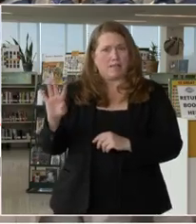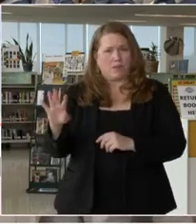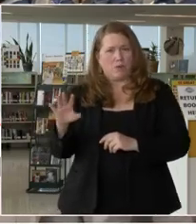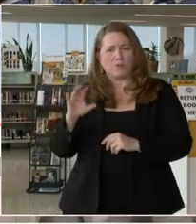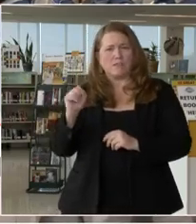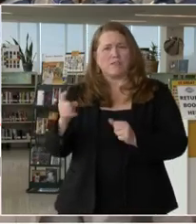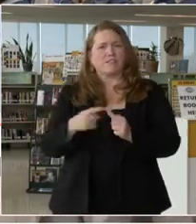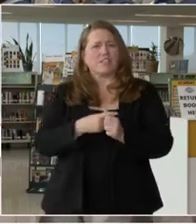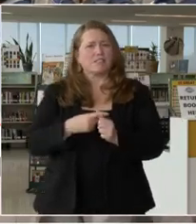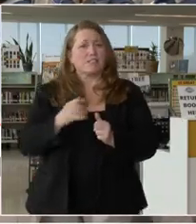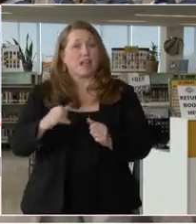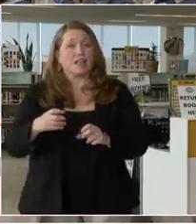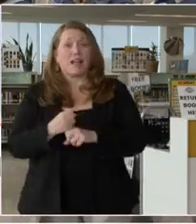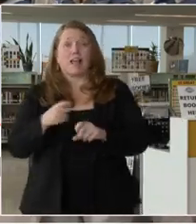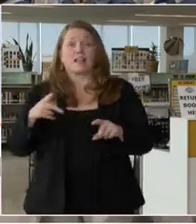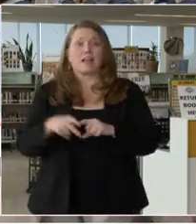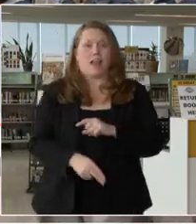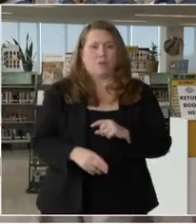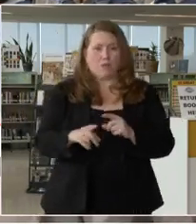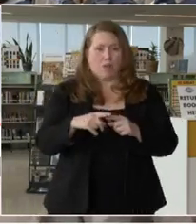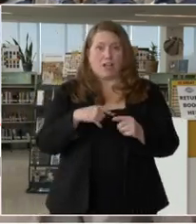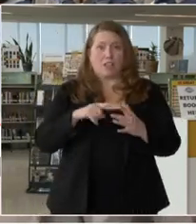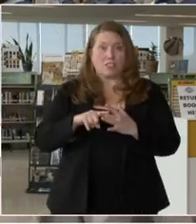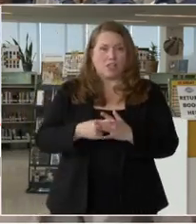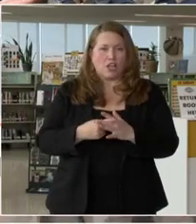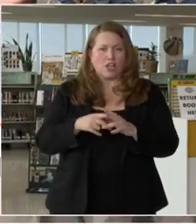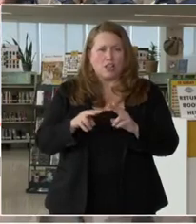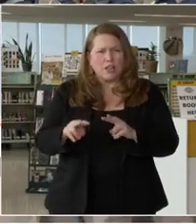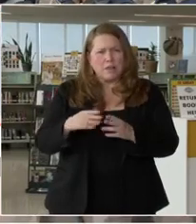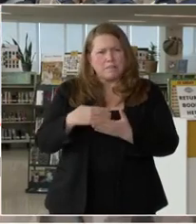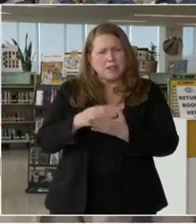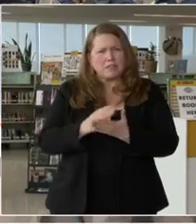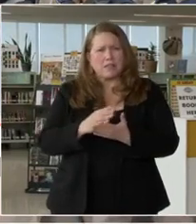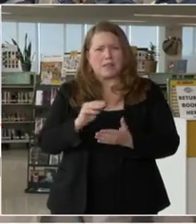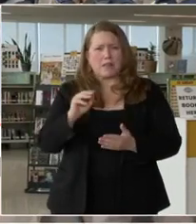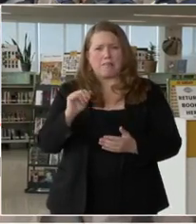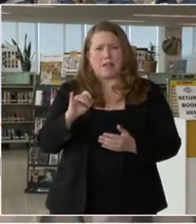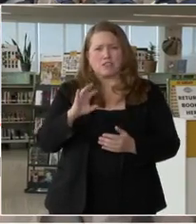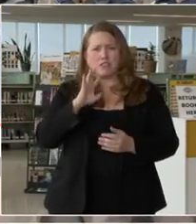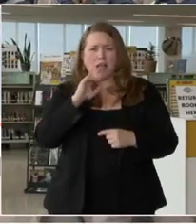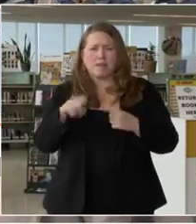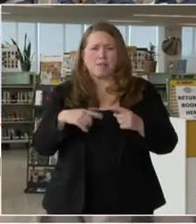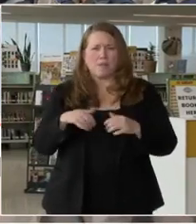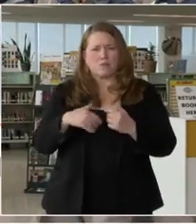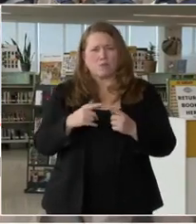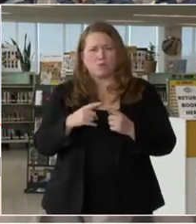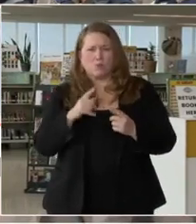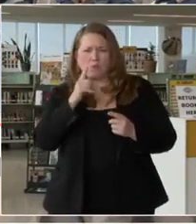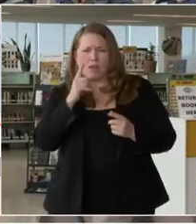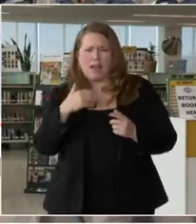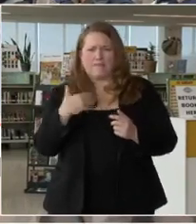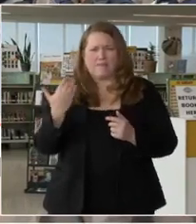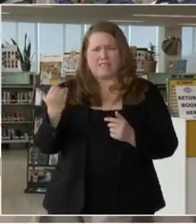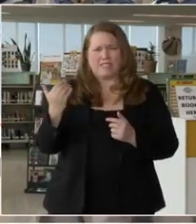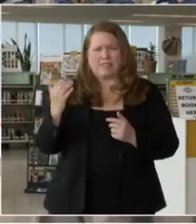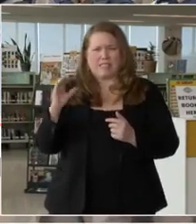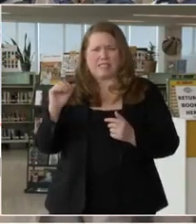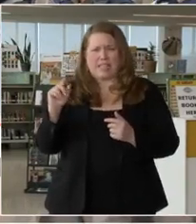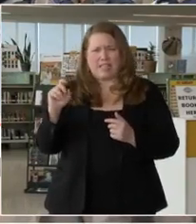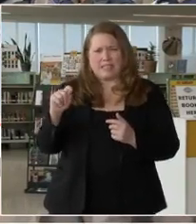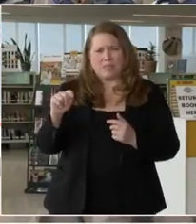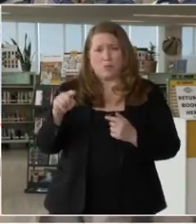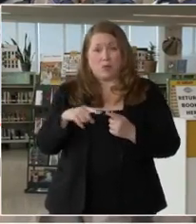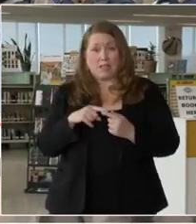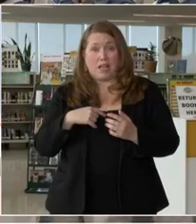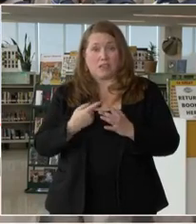that got cut back at that point, when they started looking at budget, the mayor talked about how when she came in office, we only had like 15 cadets in place. When I started,